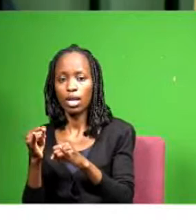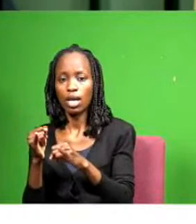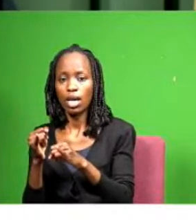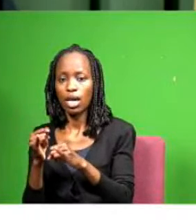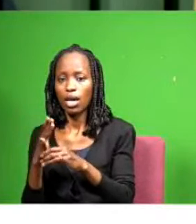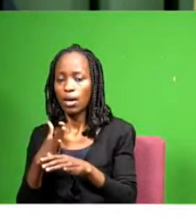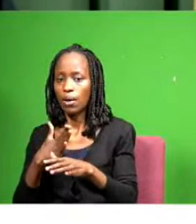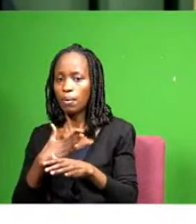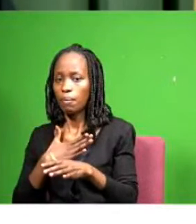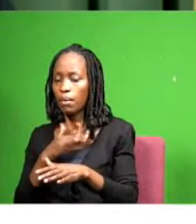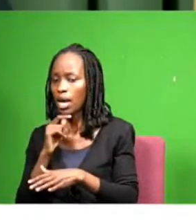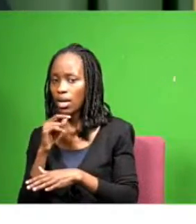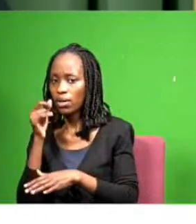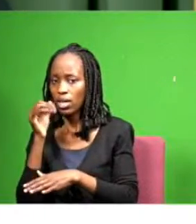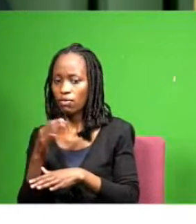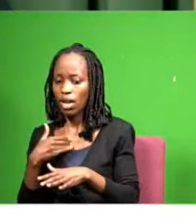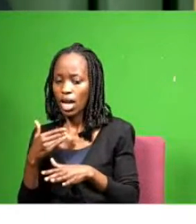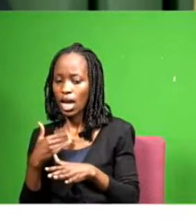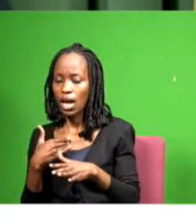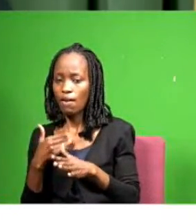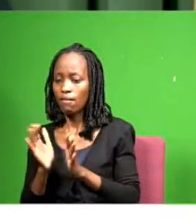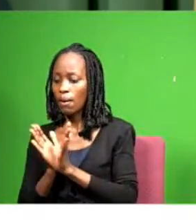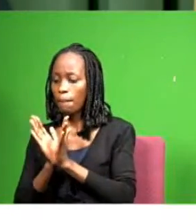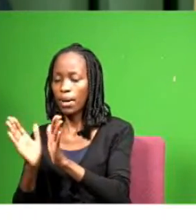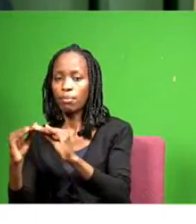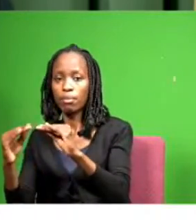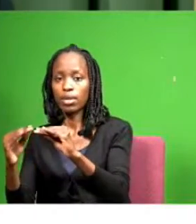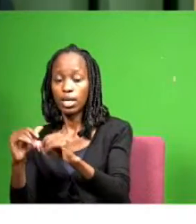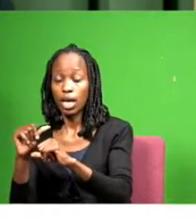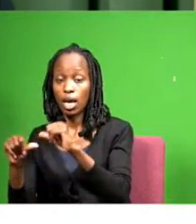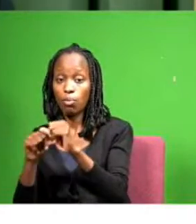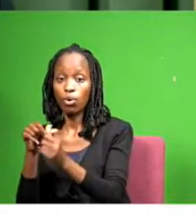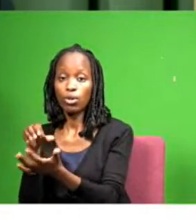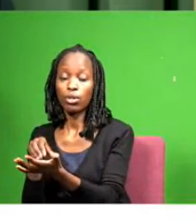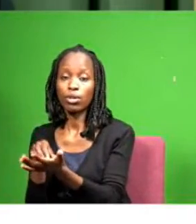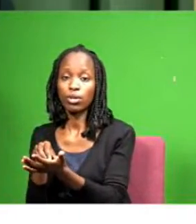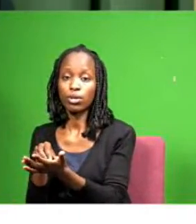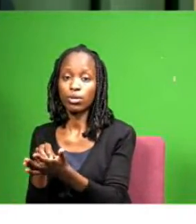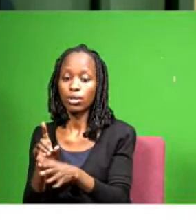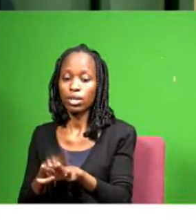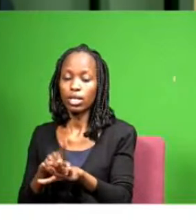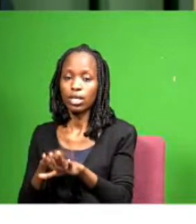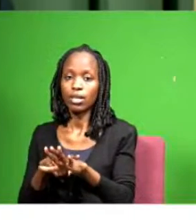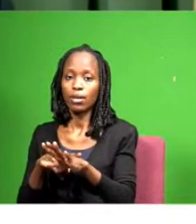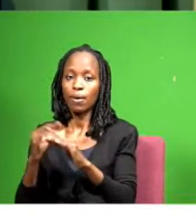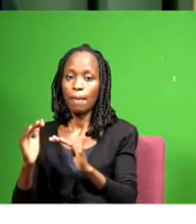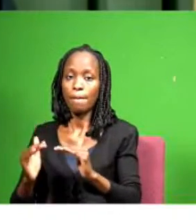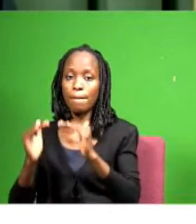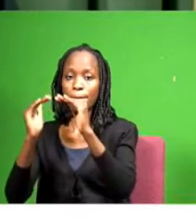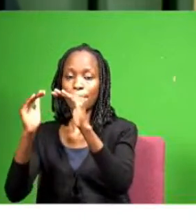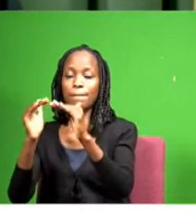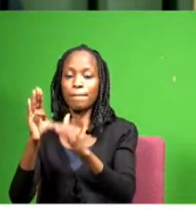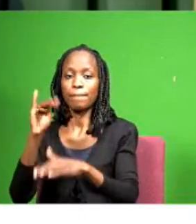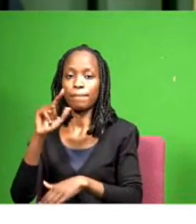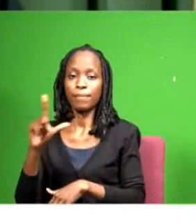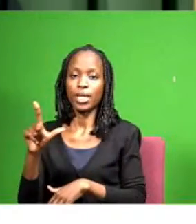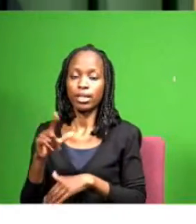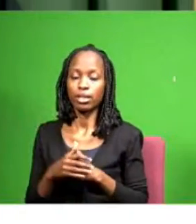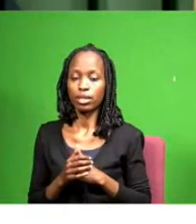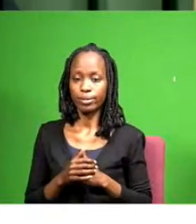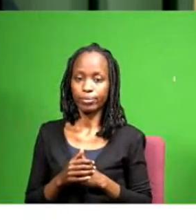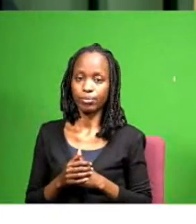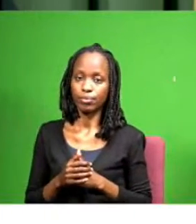civic education and public discourse on the issue during the promotion of the impugned bill. Decisional